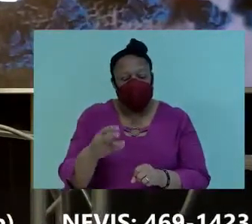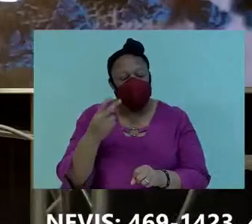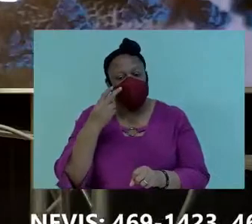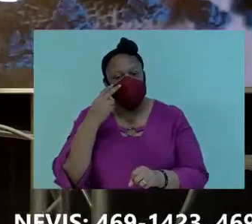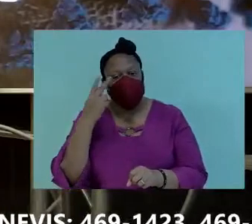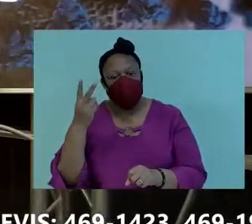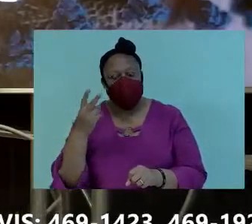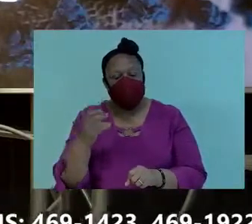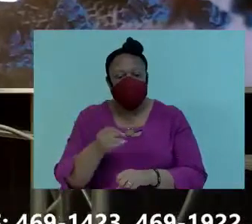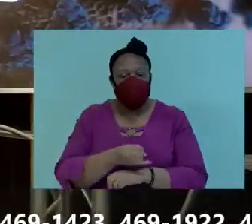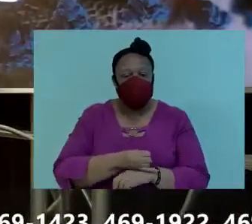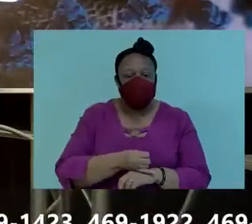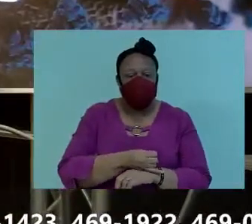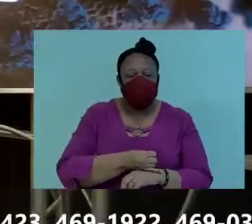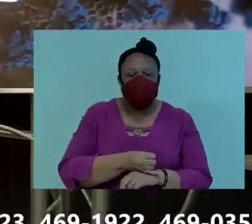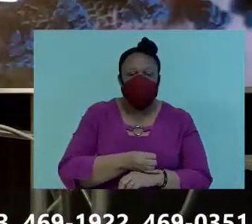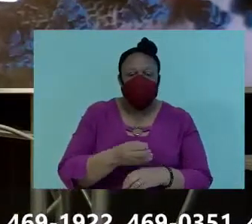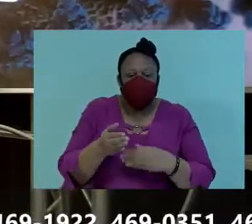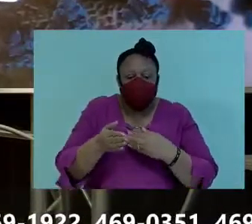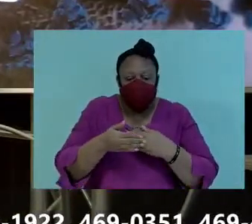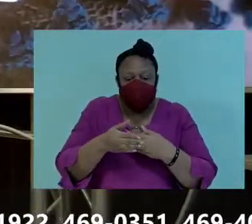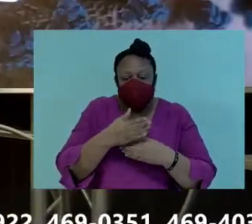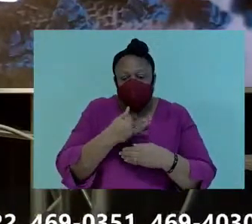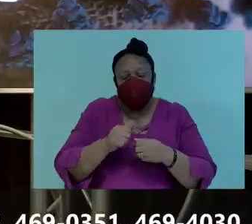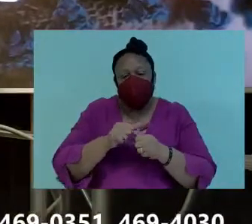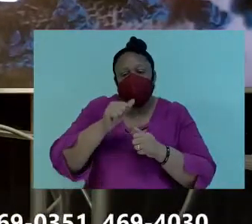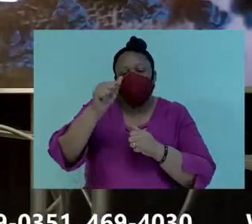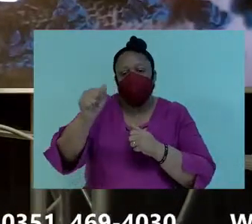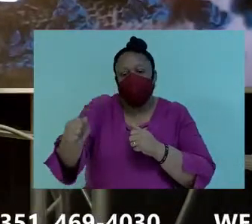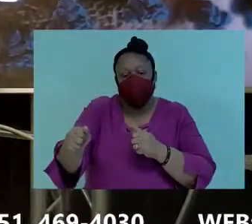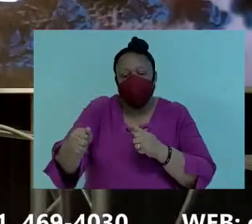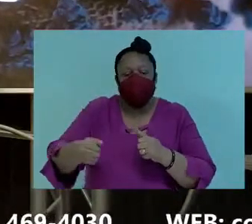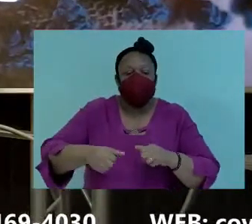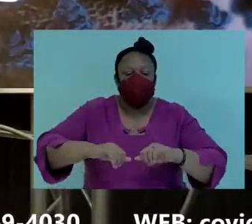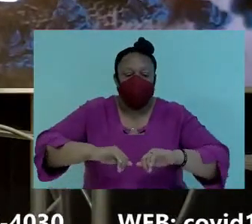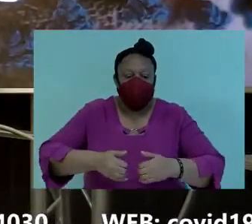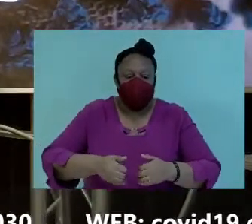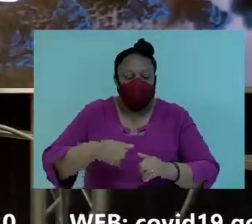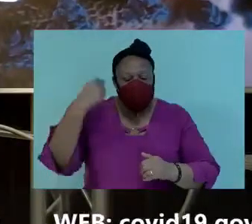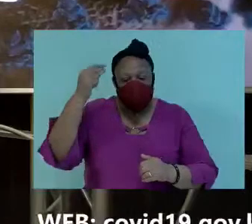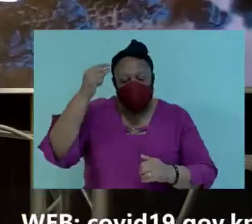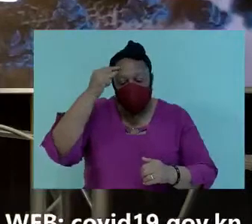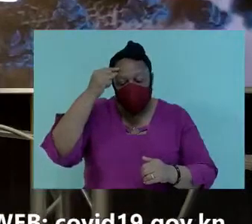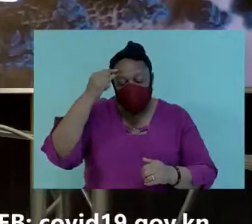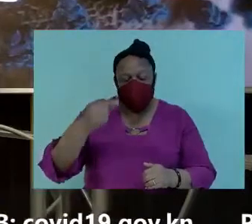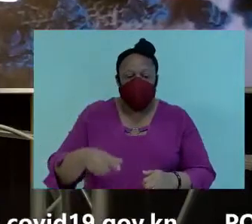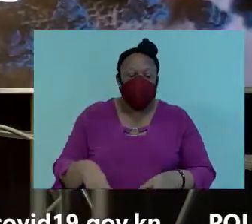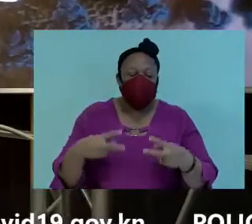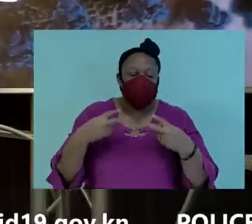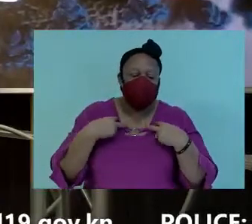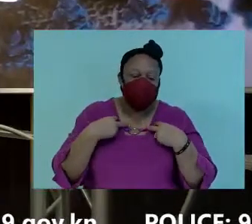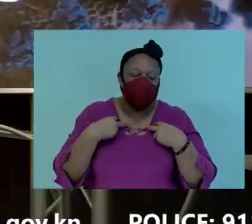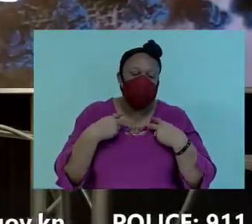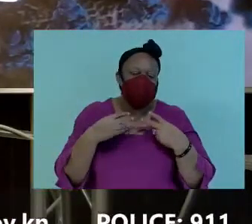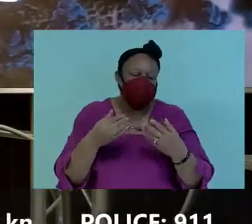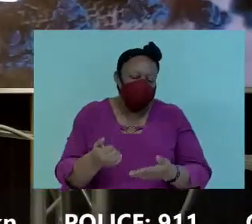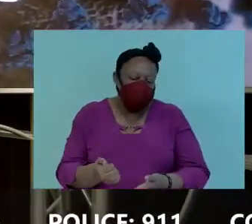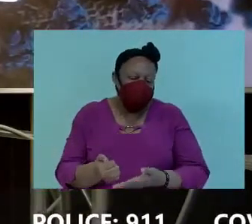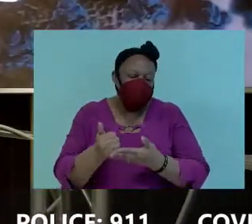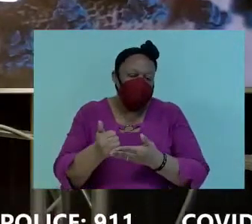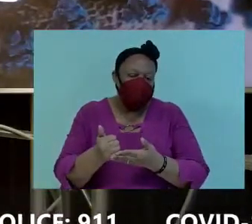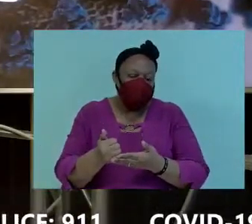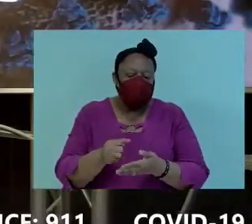some closer and some further, to see how political decisions have either mitigated